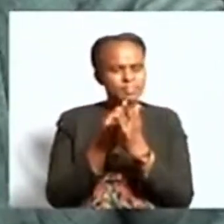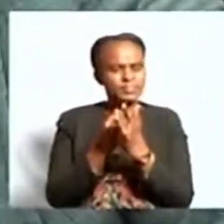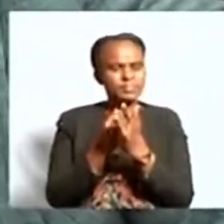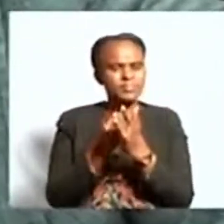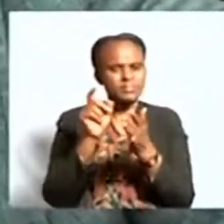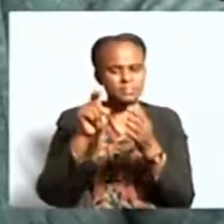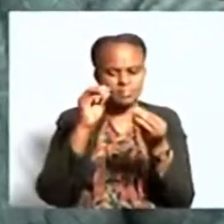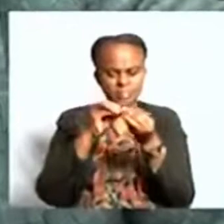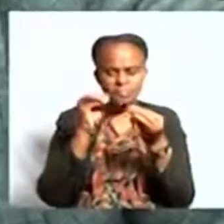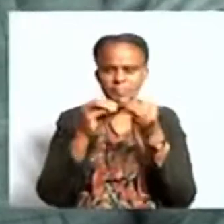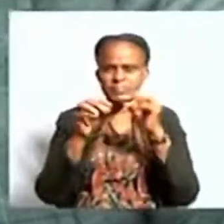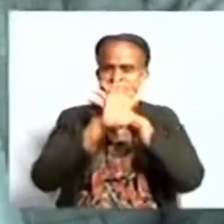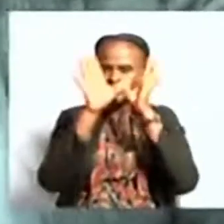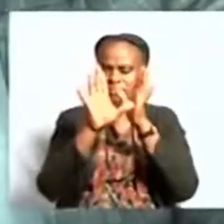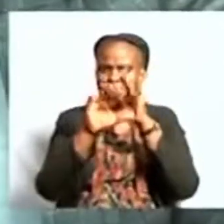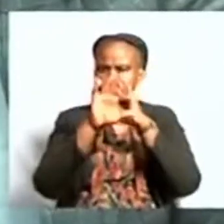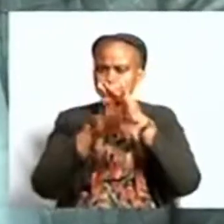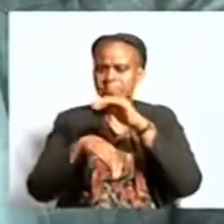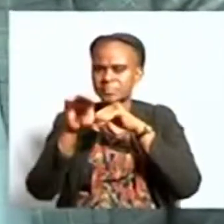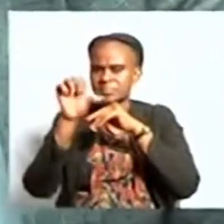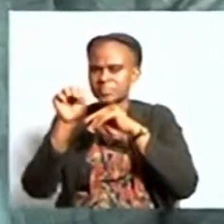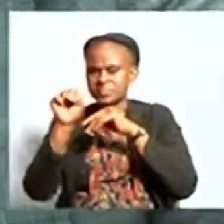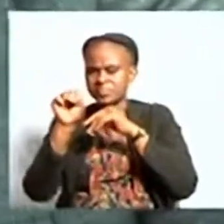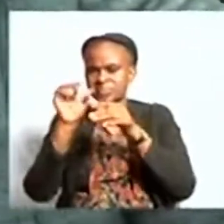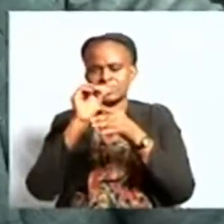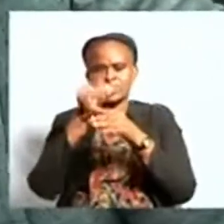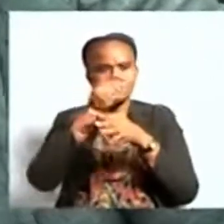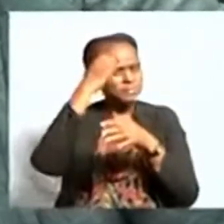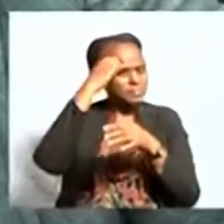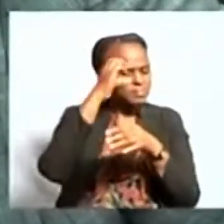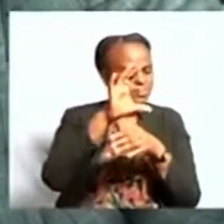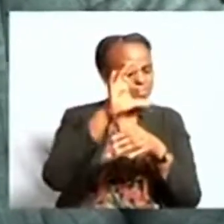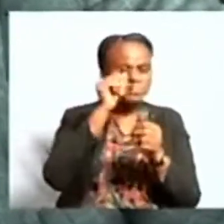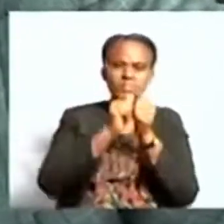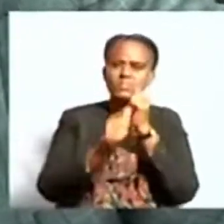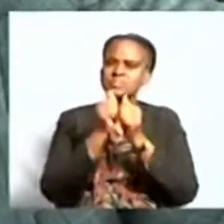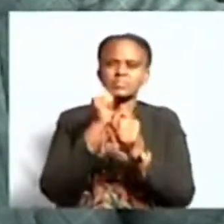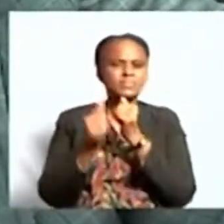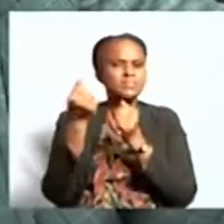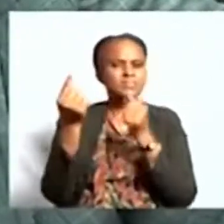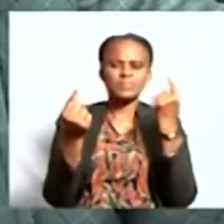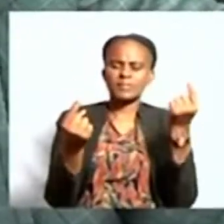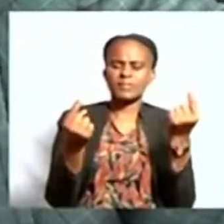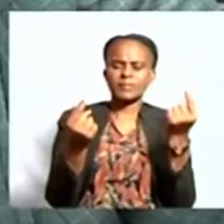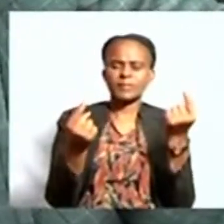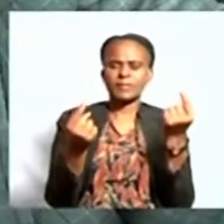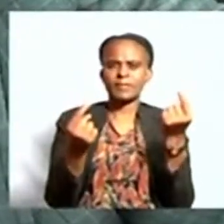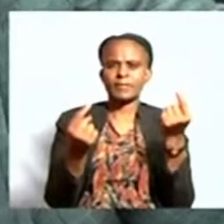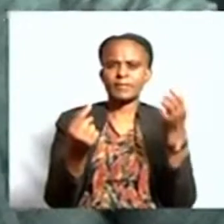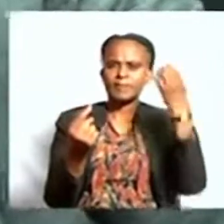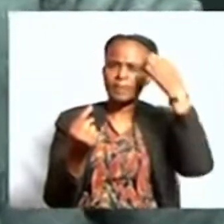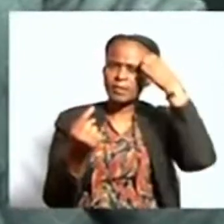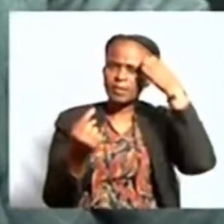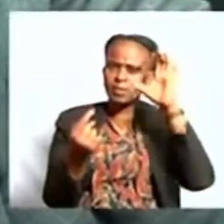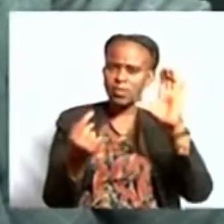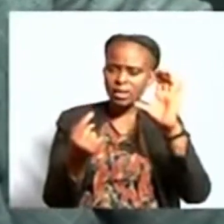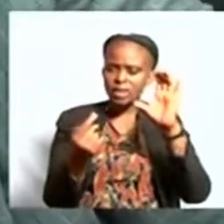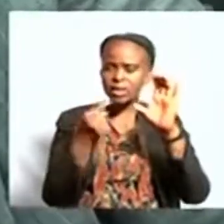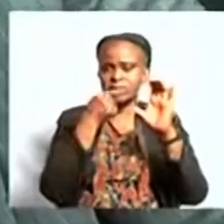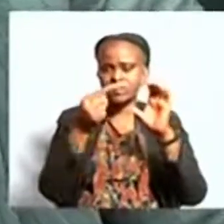we need more clarity, whether it's under Silverest or under Chingola. Which is which? Because Chingola, they said they recovered